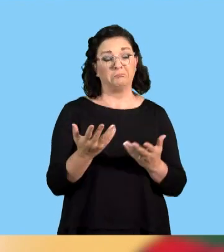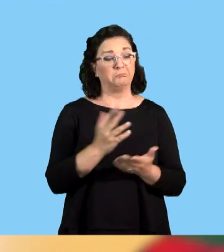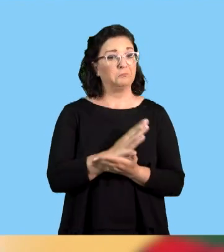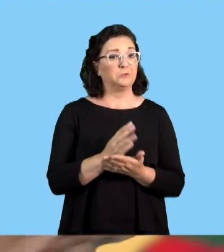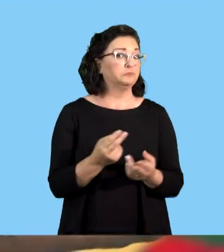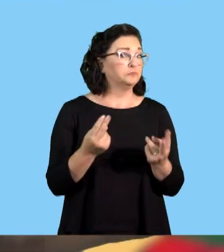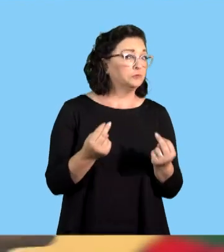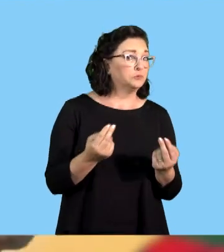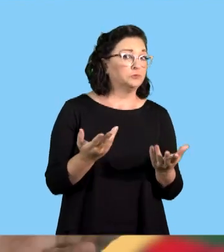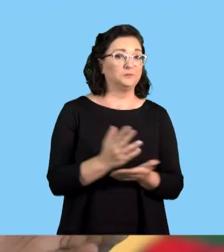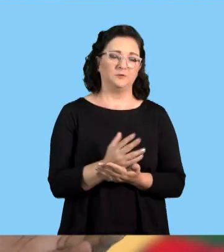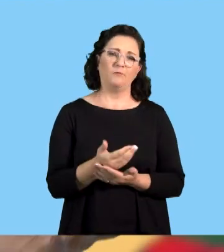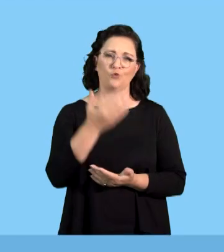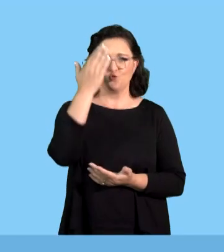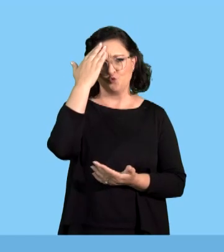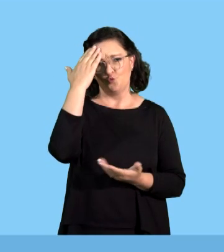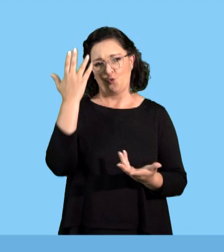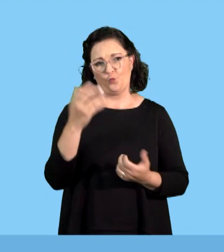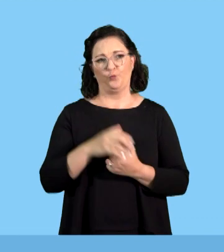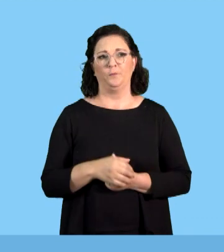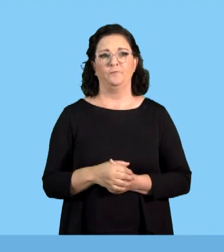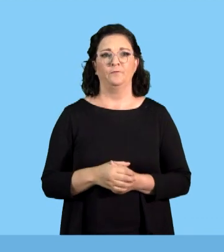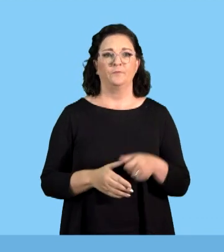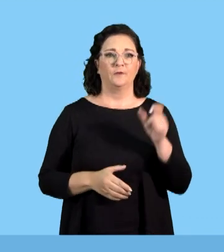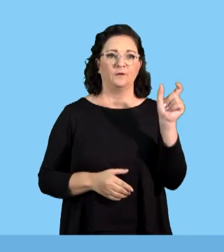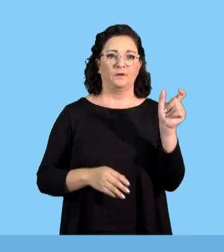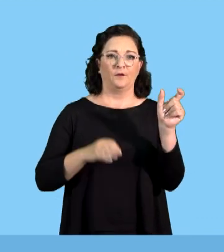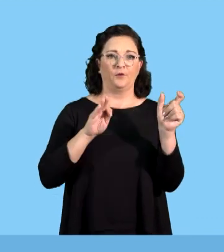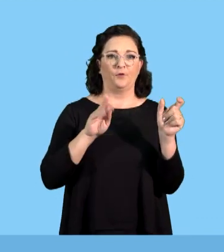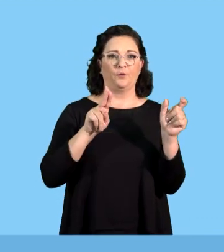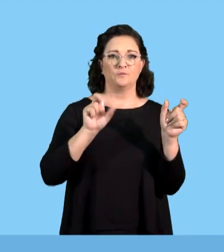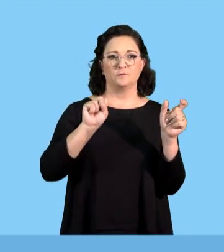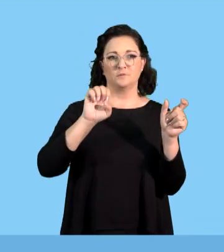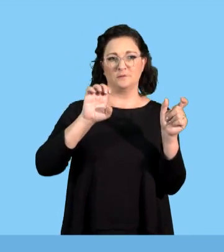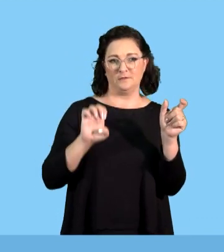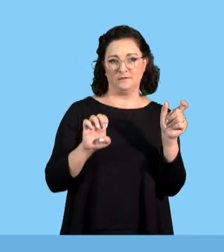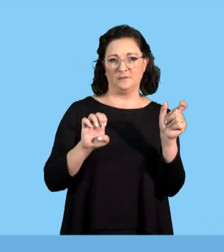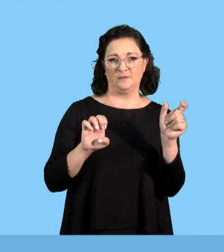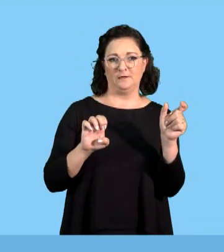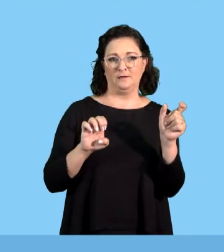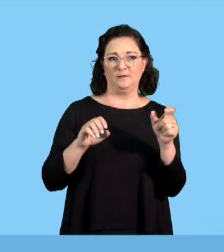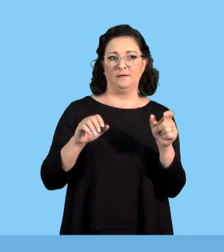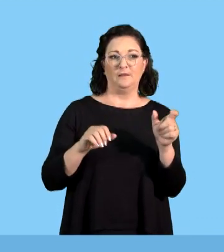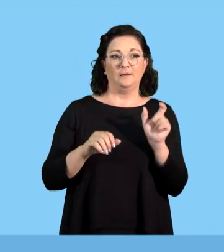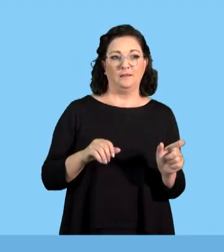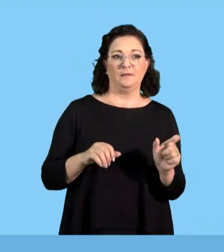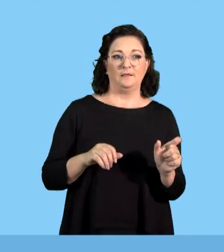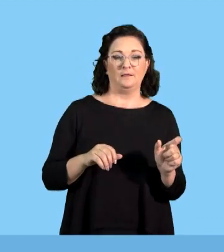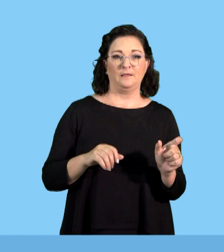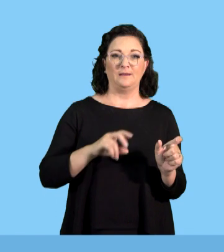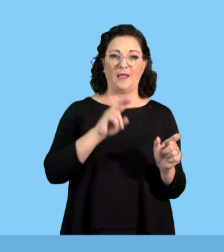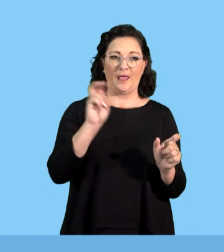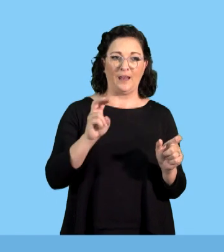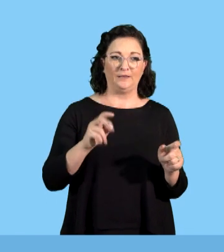be new to you, some may not be new to you. And those words are, we have a fuse, an electric circuit,